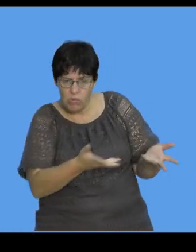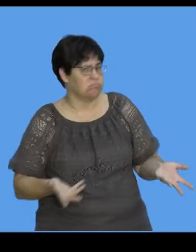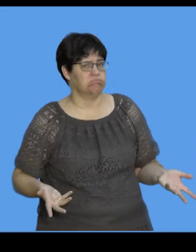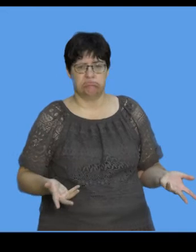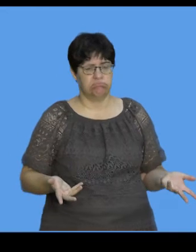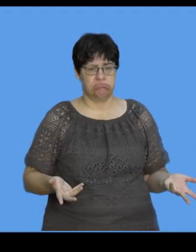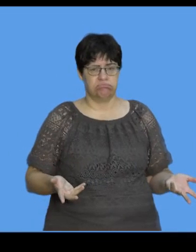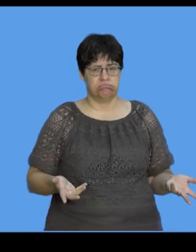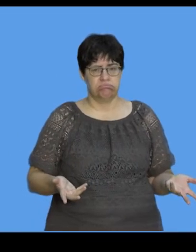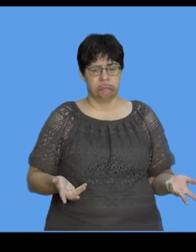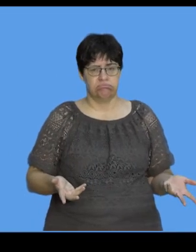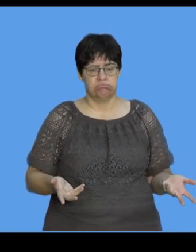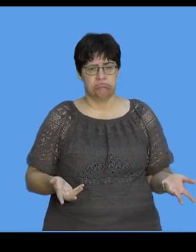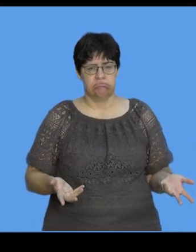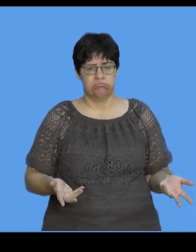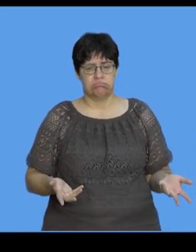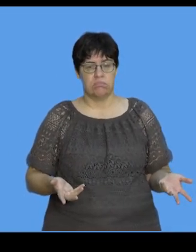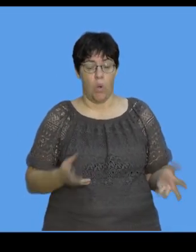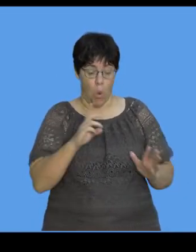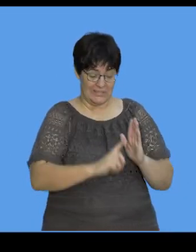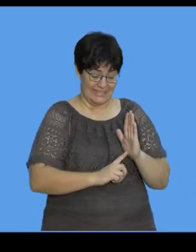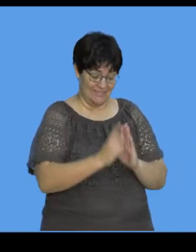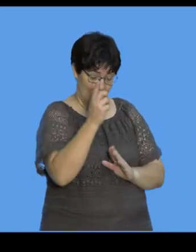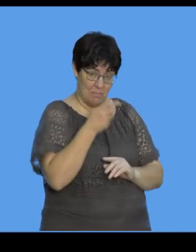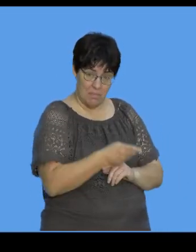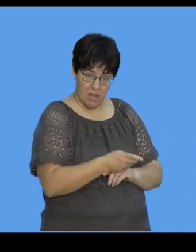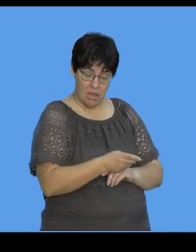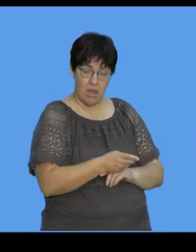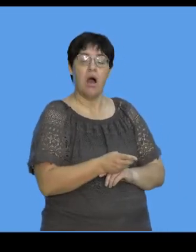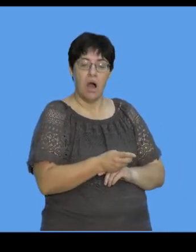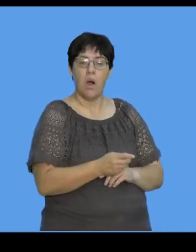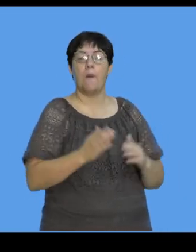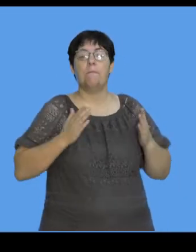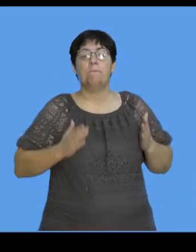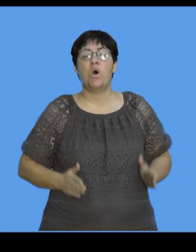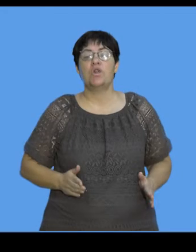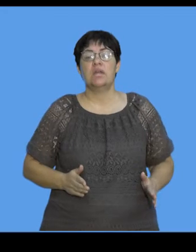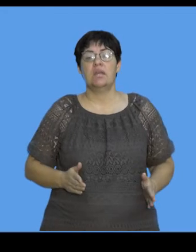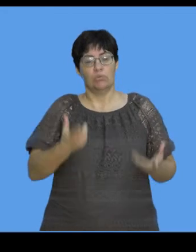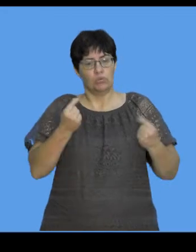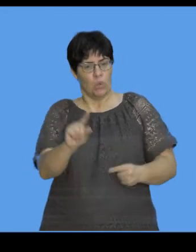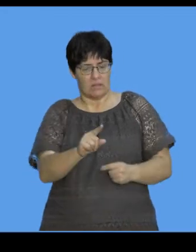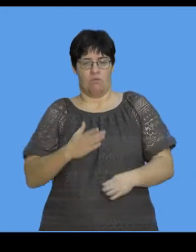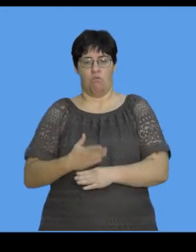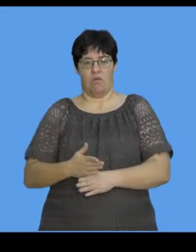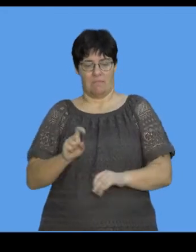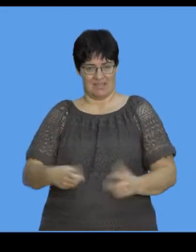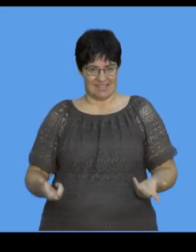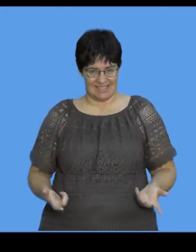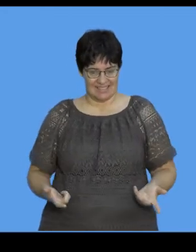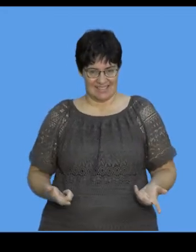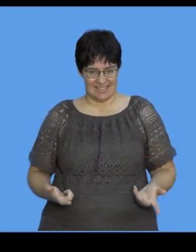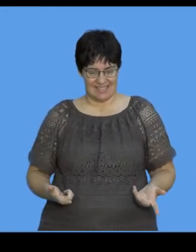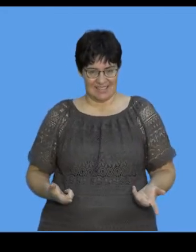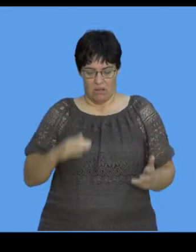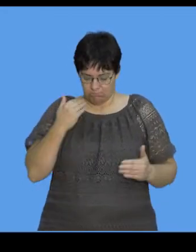right. When you are developing, your body needs to work. It needs to work